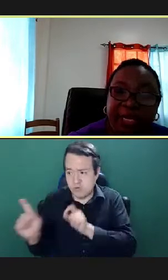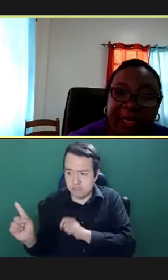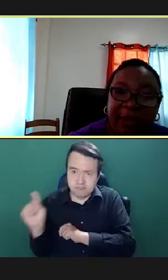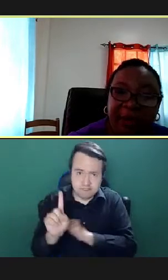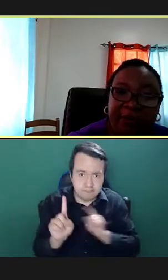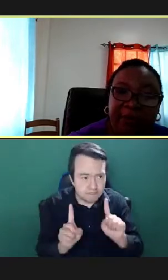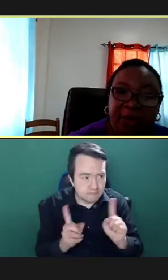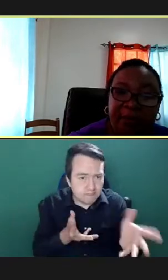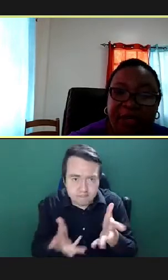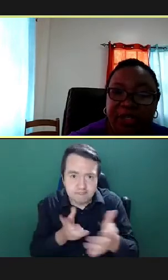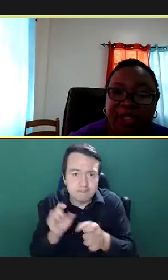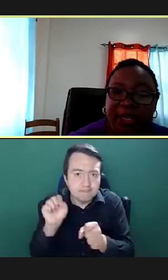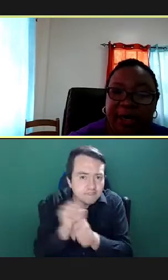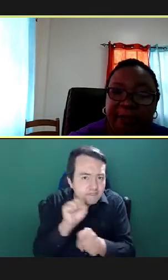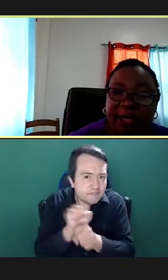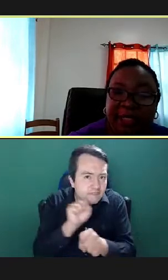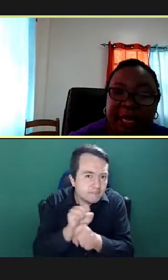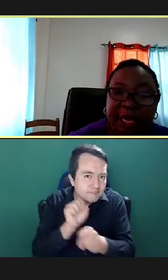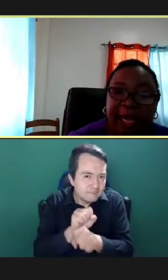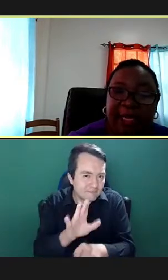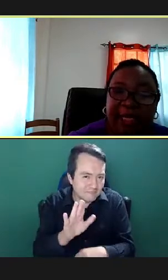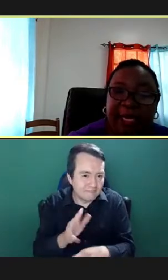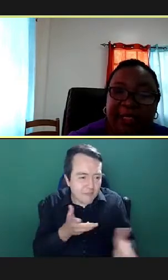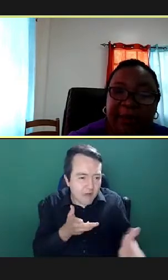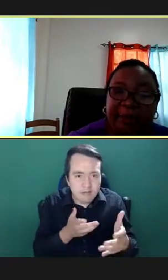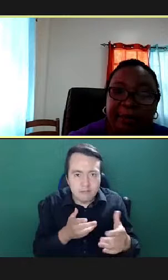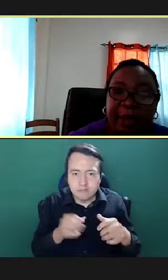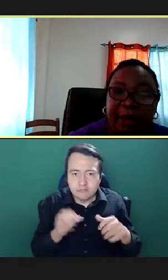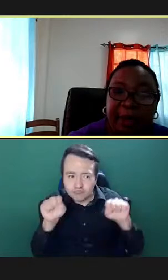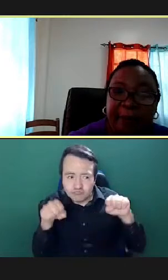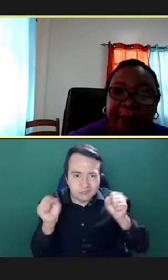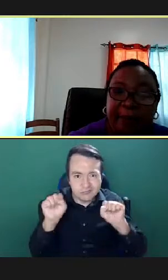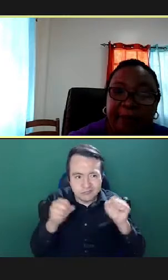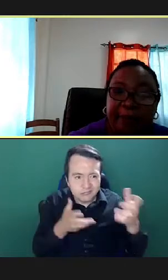for training of occupational therapists, and that's a